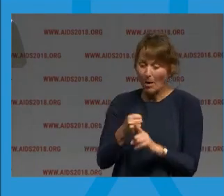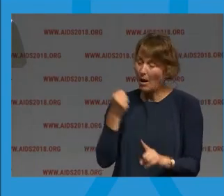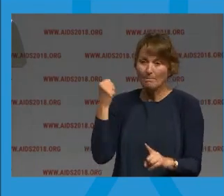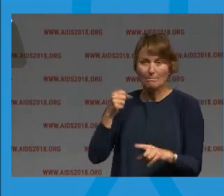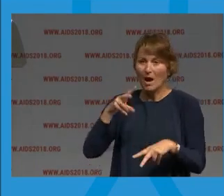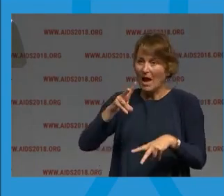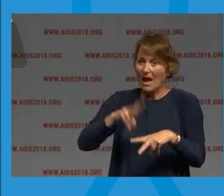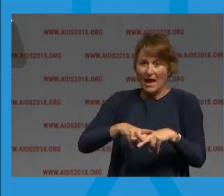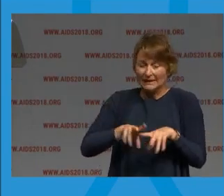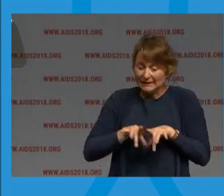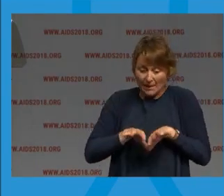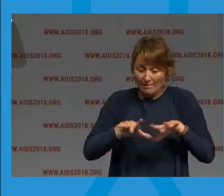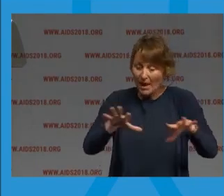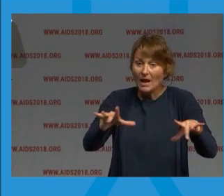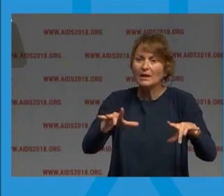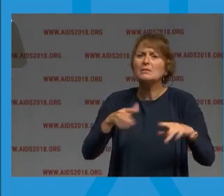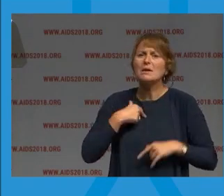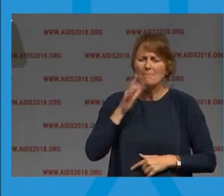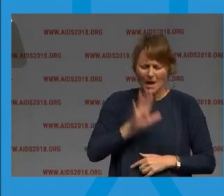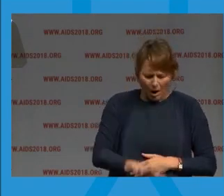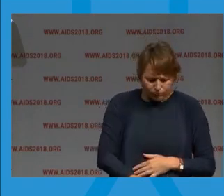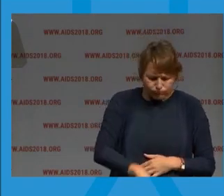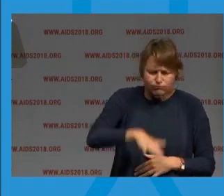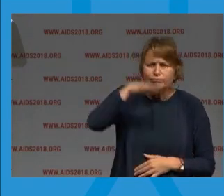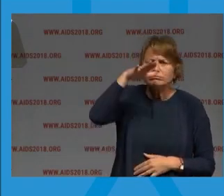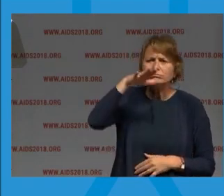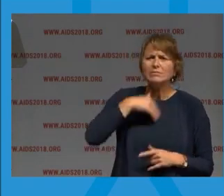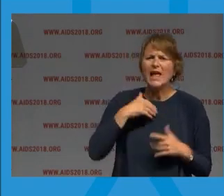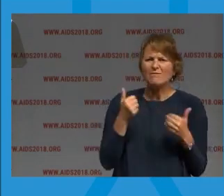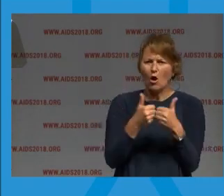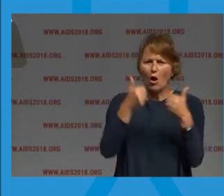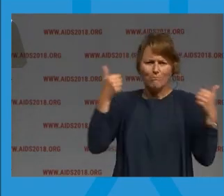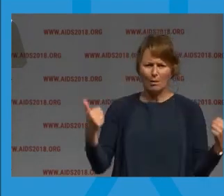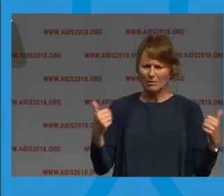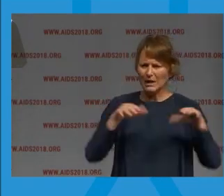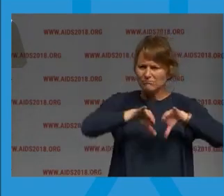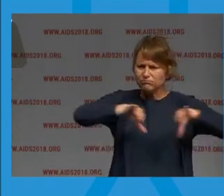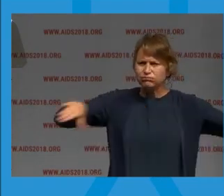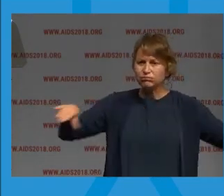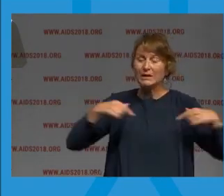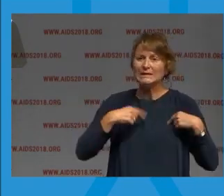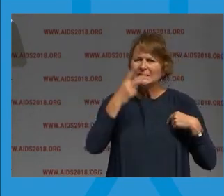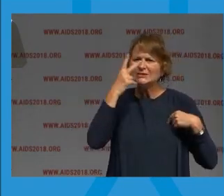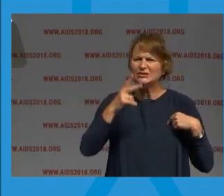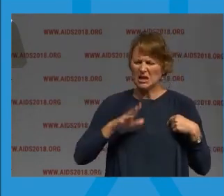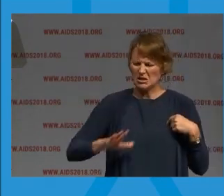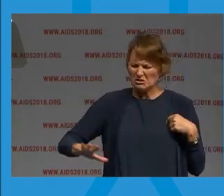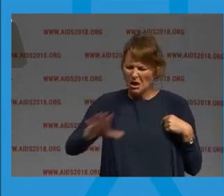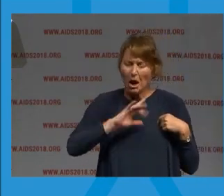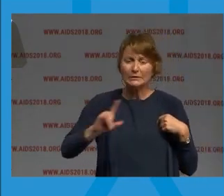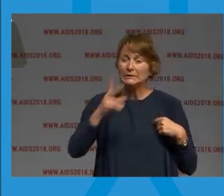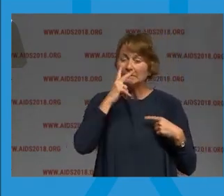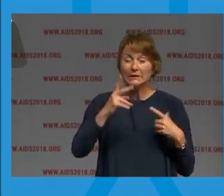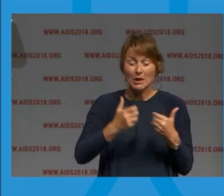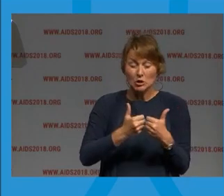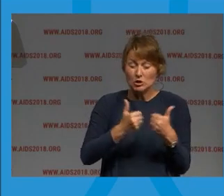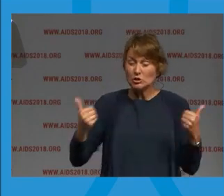I grew up during apartheid. I watched my country tear itself apart with